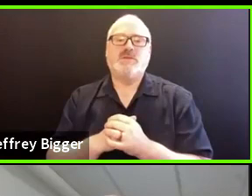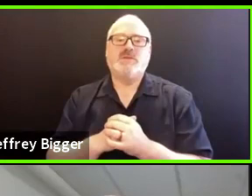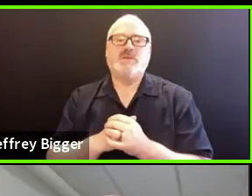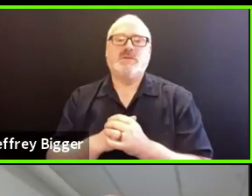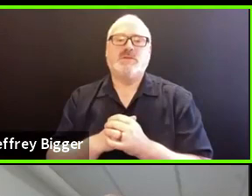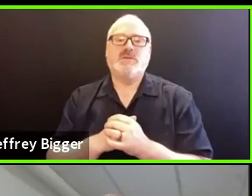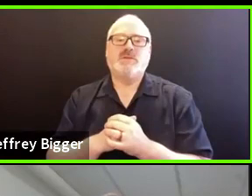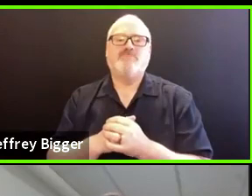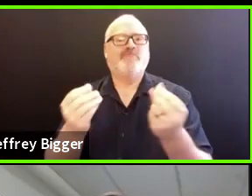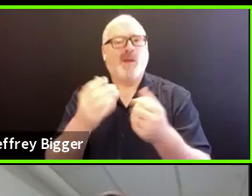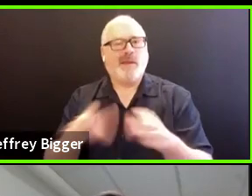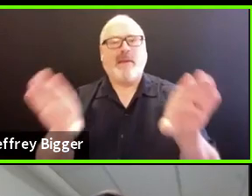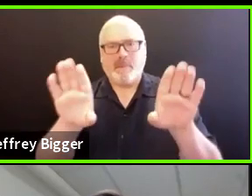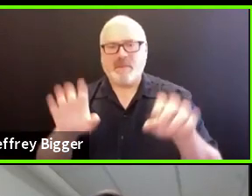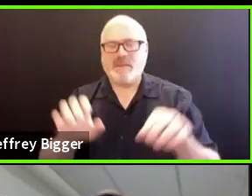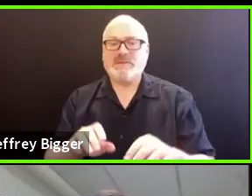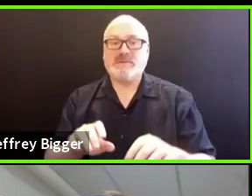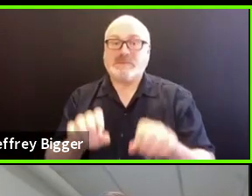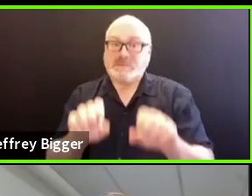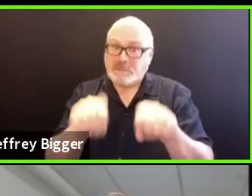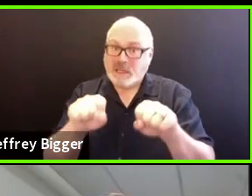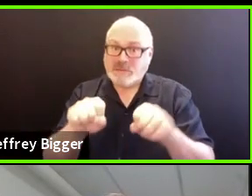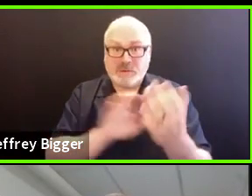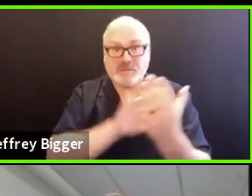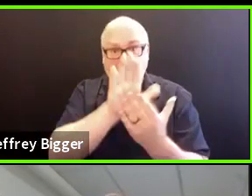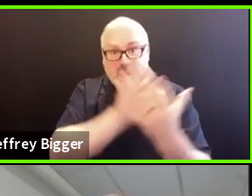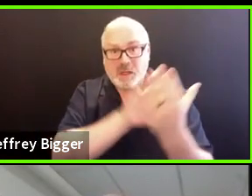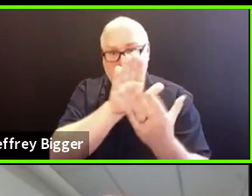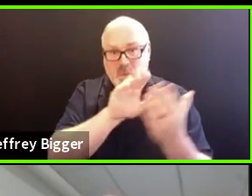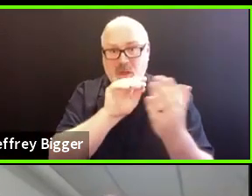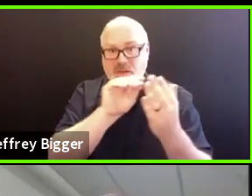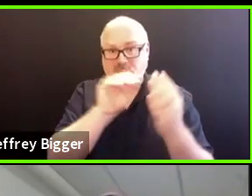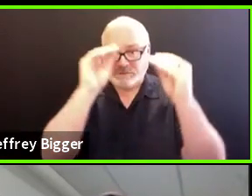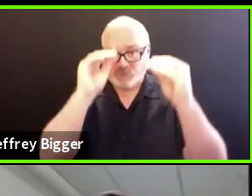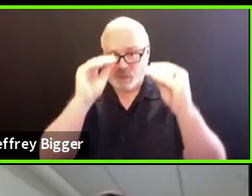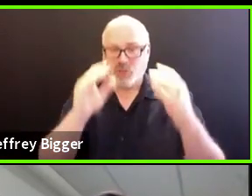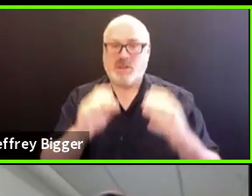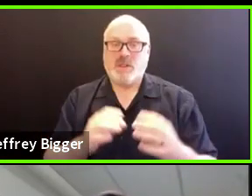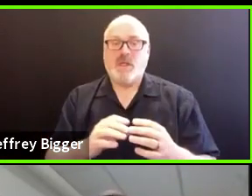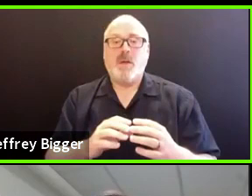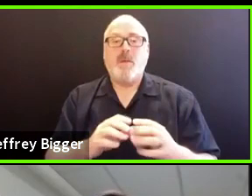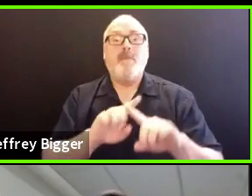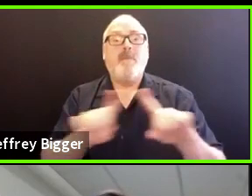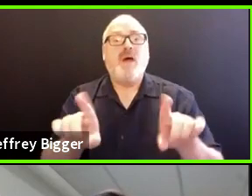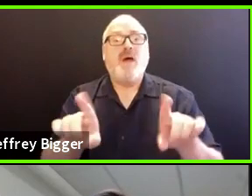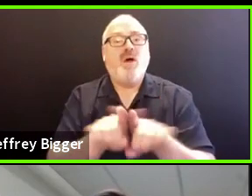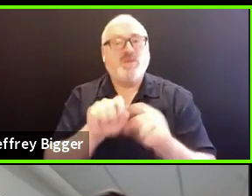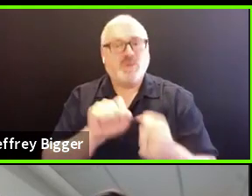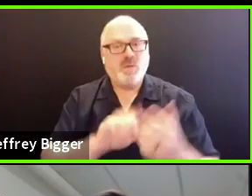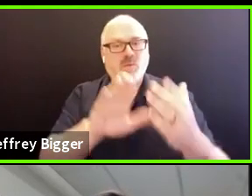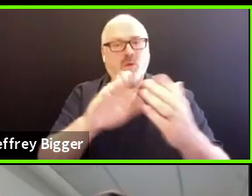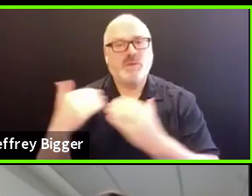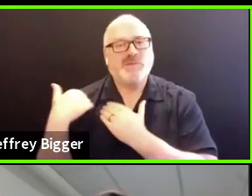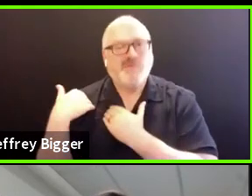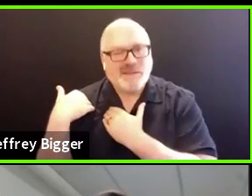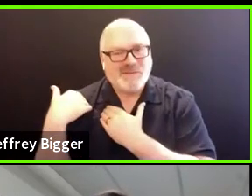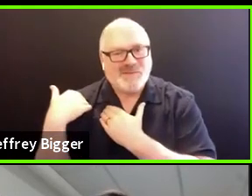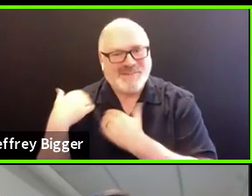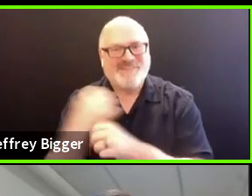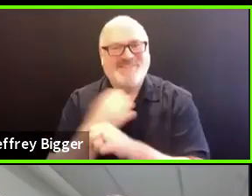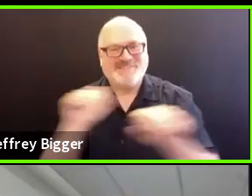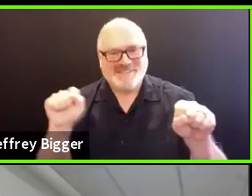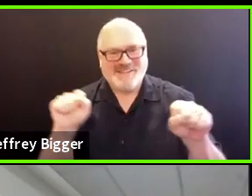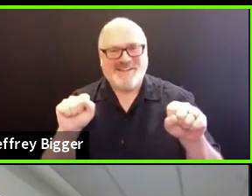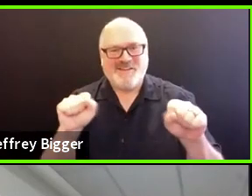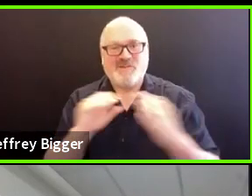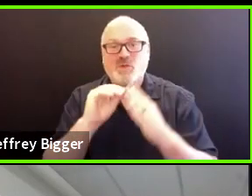on-campus and as much as possible face-to-face instruction, but doing so in a responsible and safe way for our students,